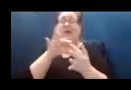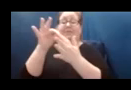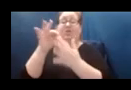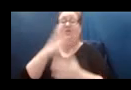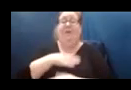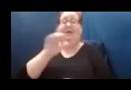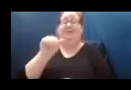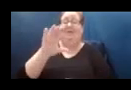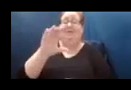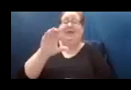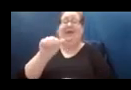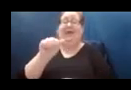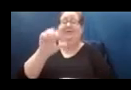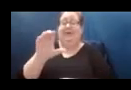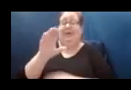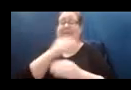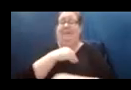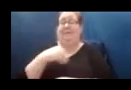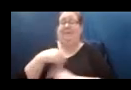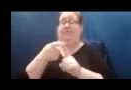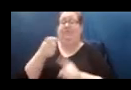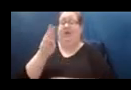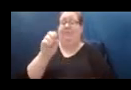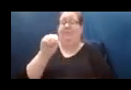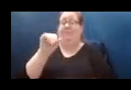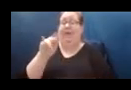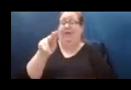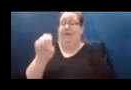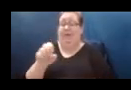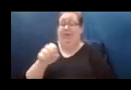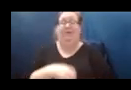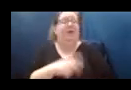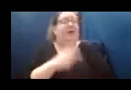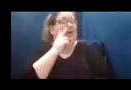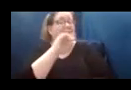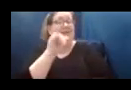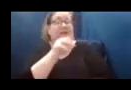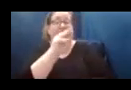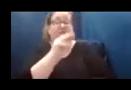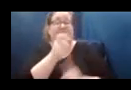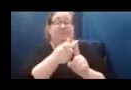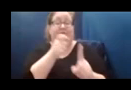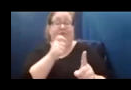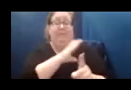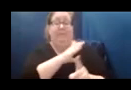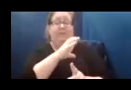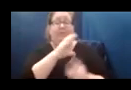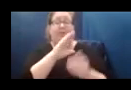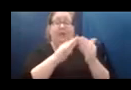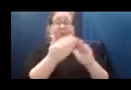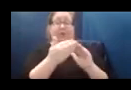Thank you so much. And I see Jim with our Community Advisory Council.